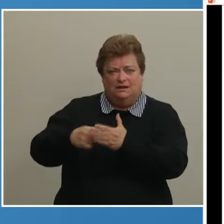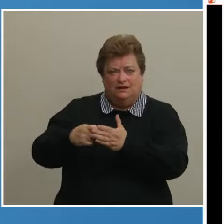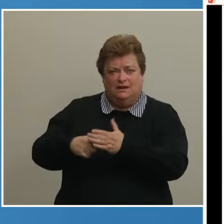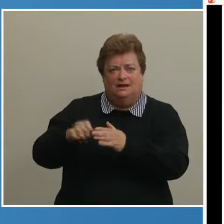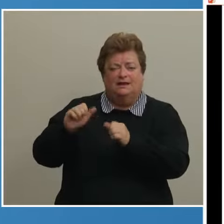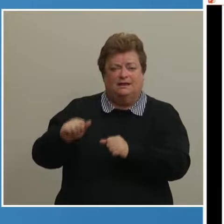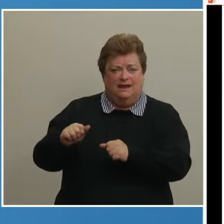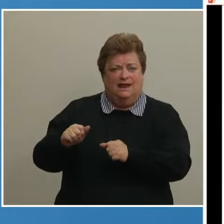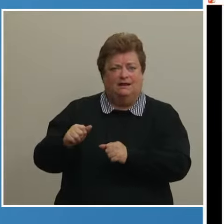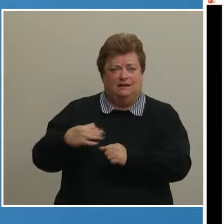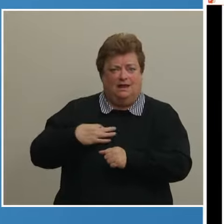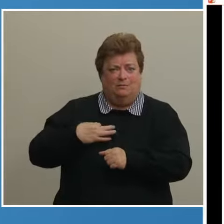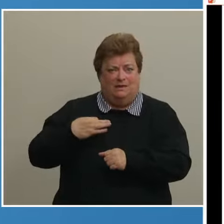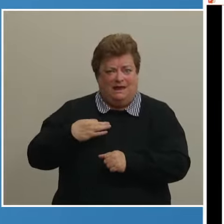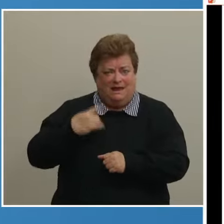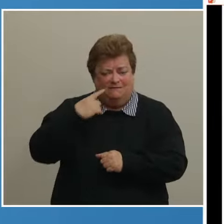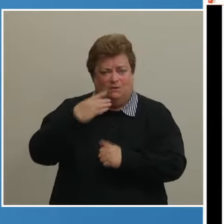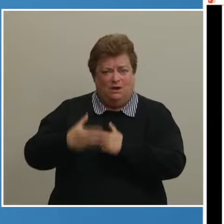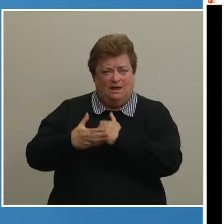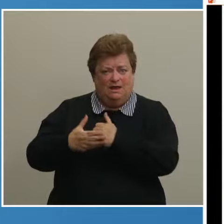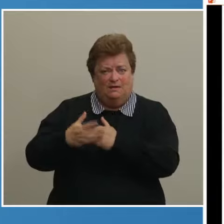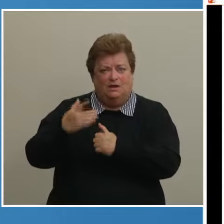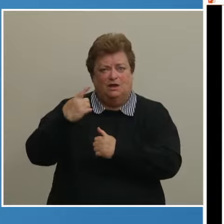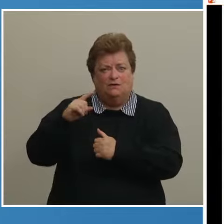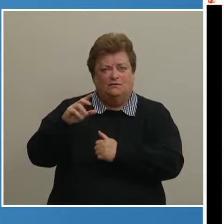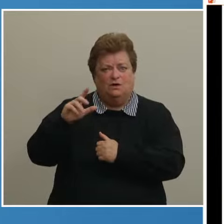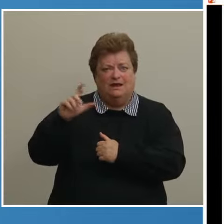apply for assistance using the online form at